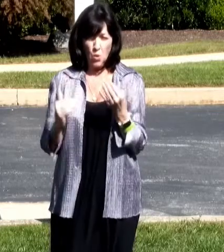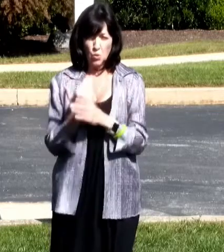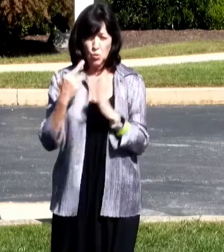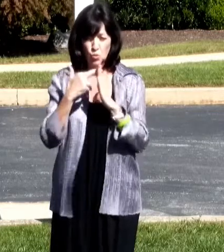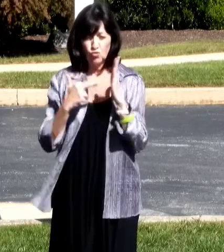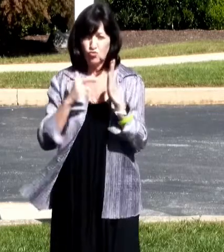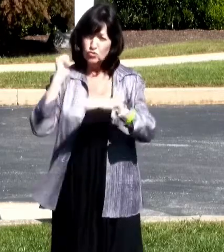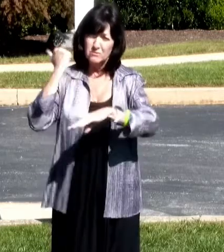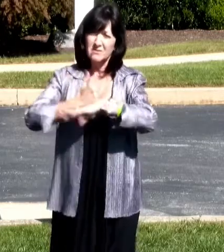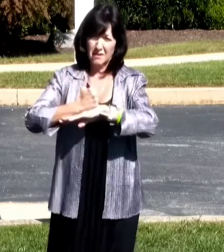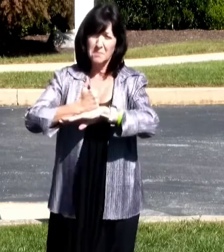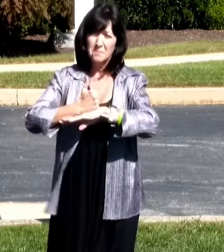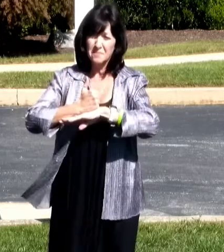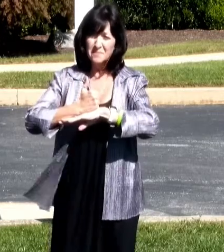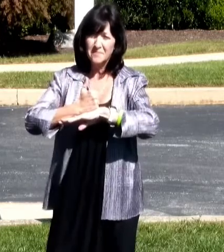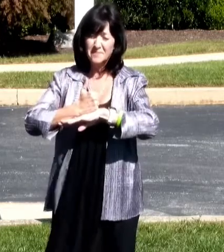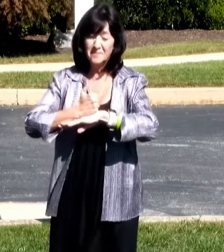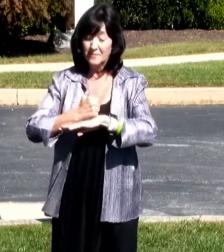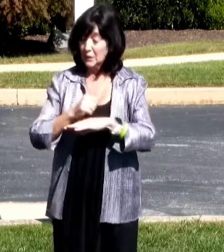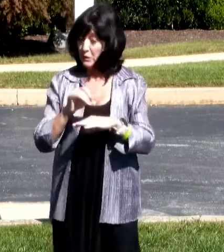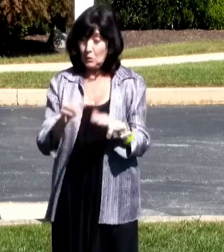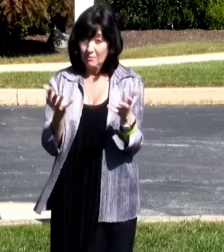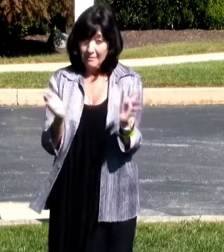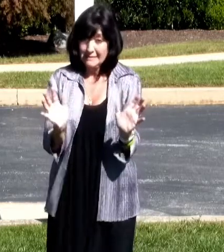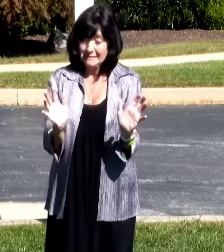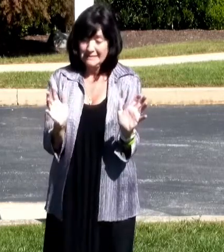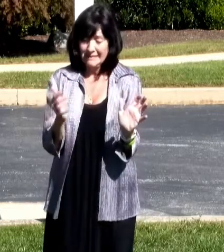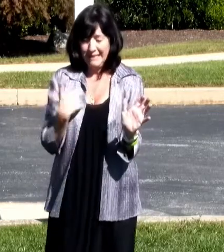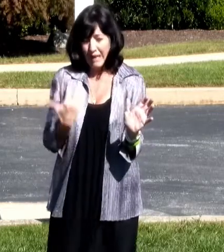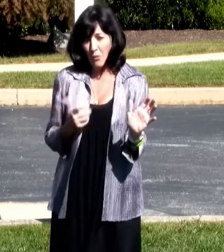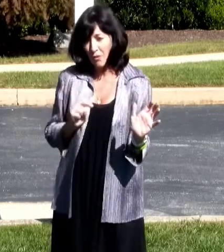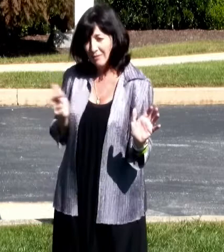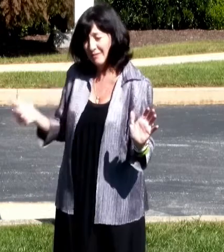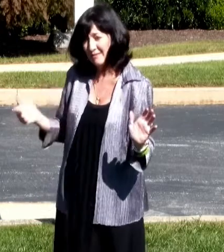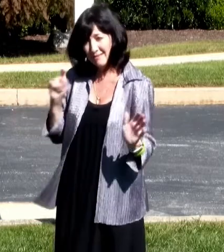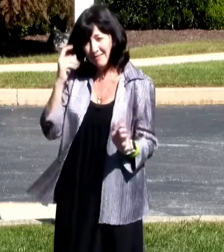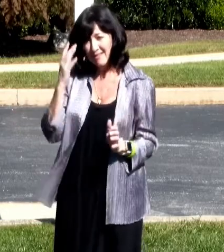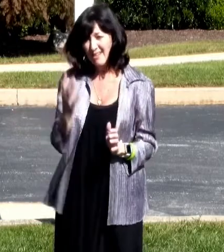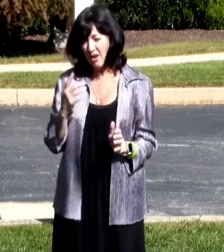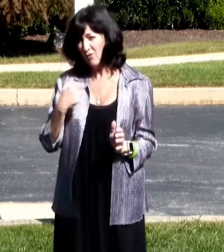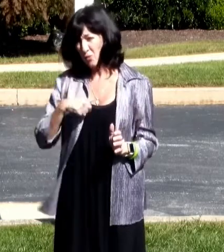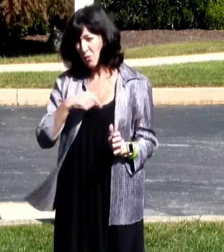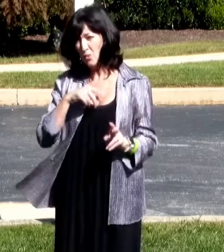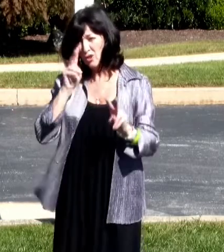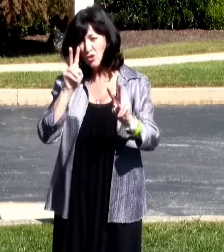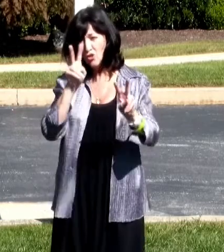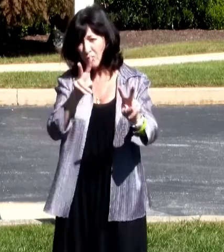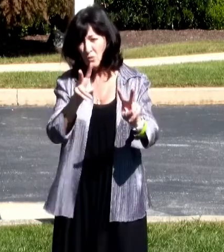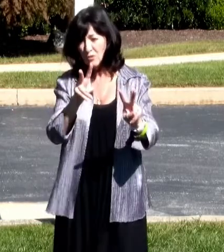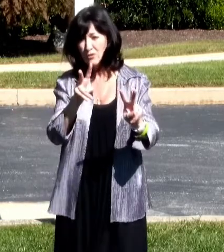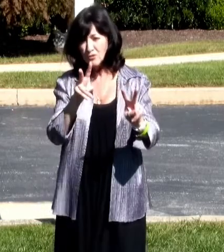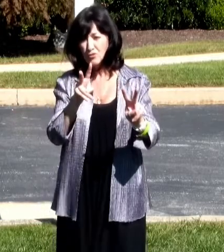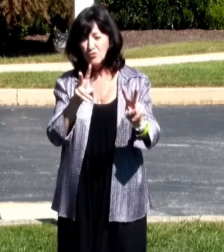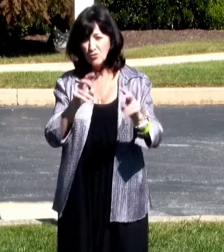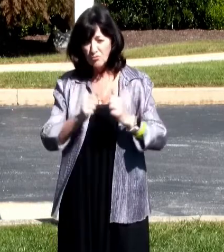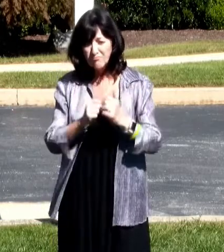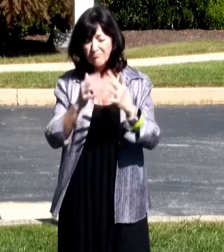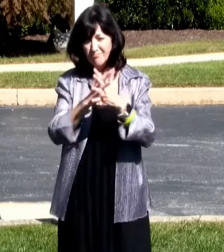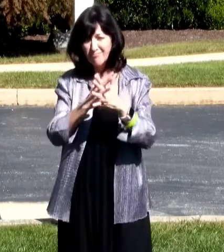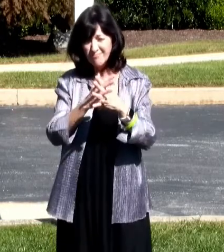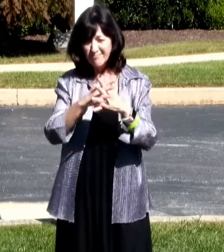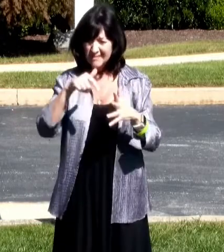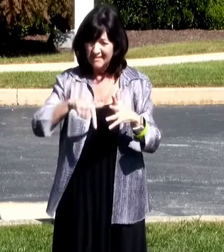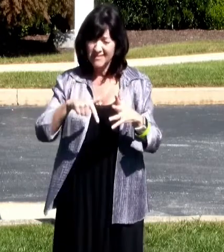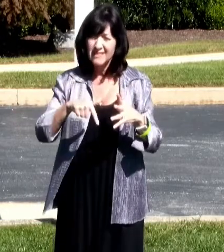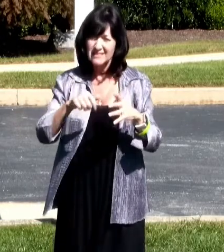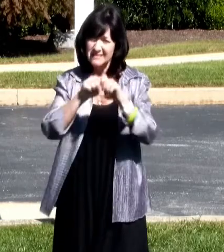That's it. So I'm going to turn this over to the governor. I just wanted to say that we look forward to implementing the